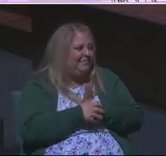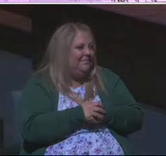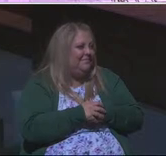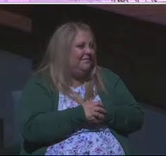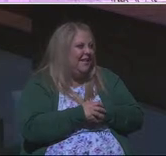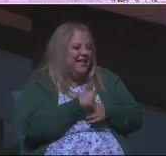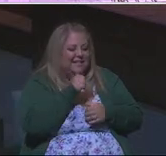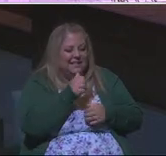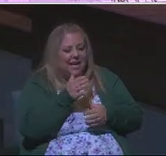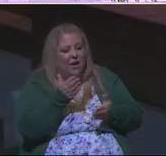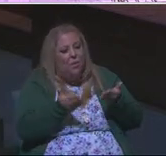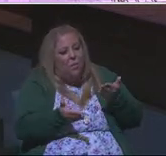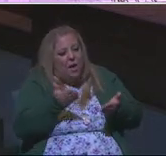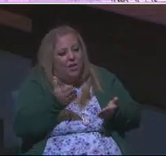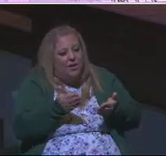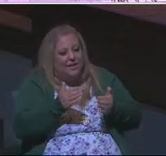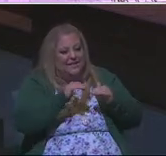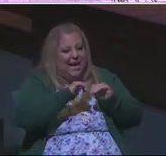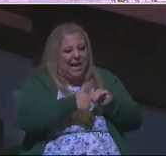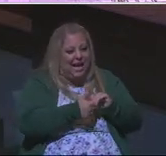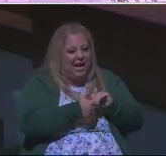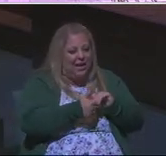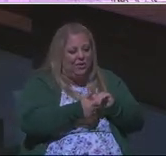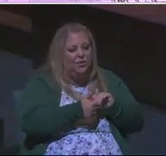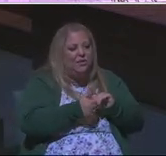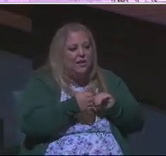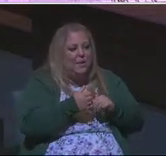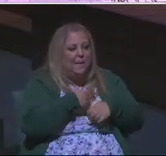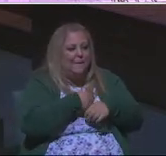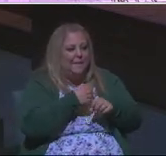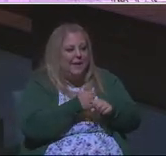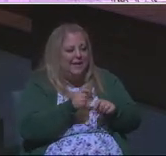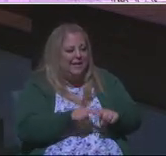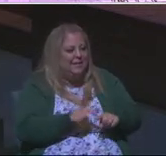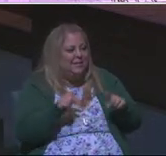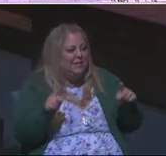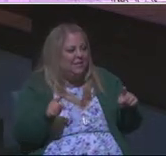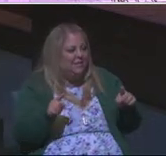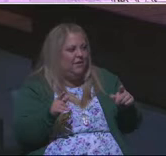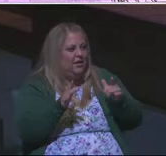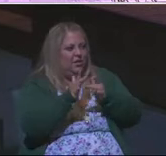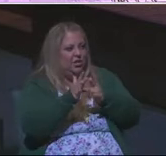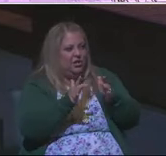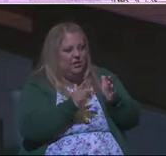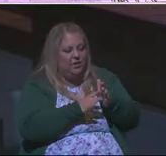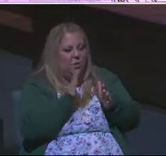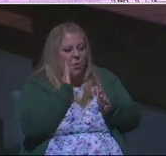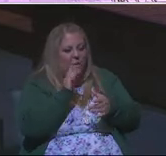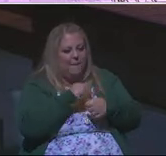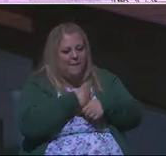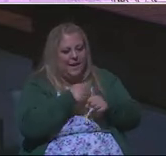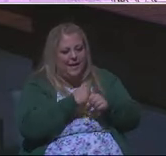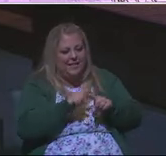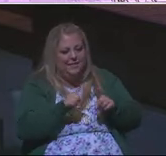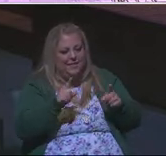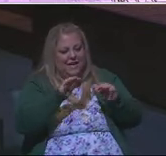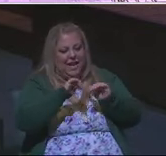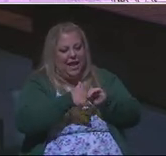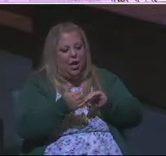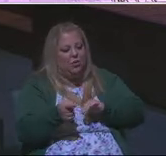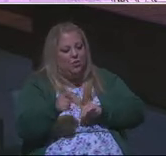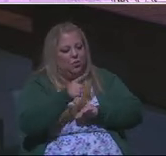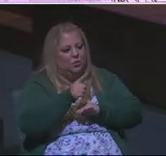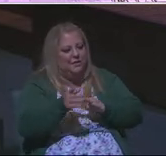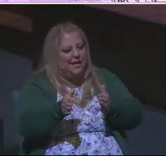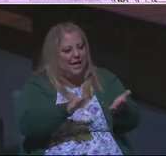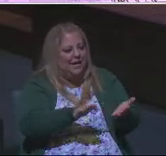It's not whether you're going to die. It's how you die that will make the difference. And Jesus will be the one that makes the difference in how you die. Anyway, so they